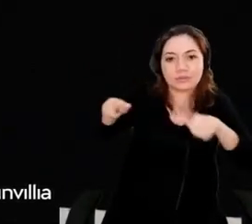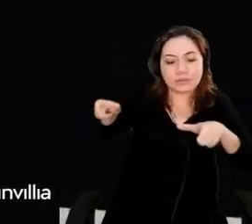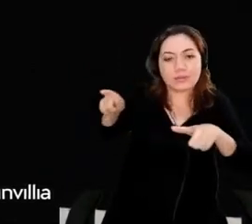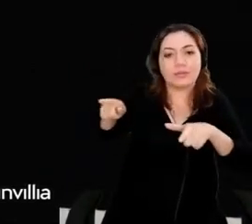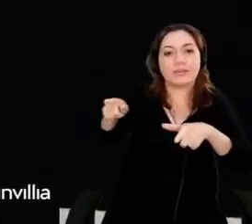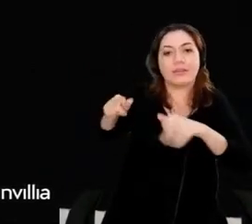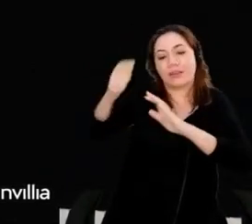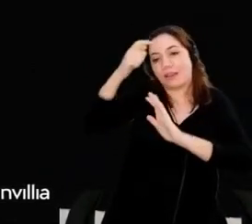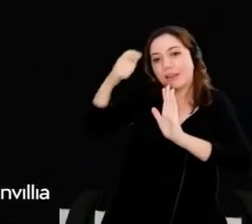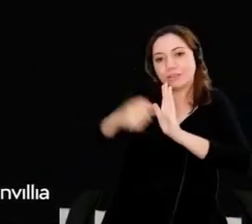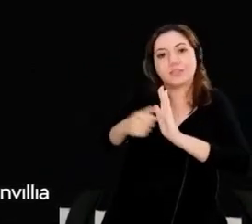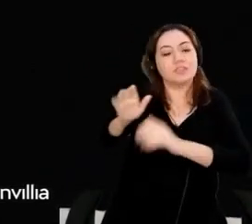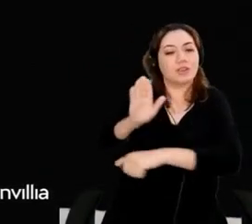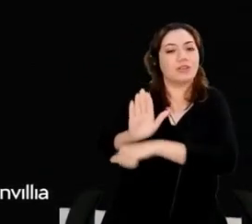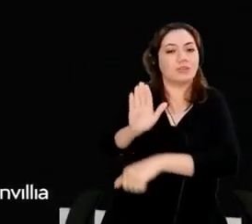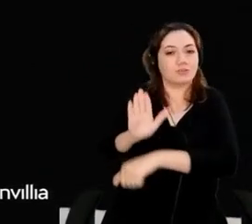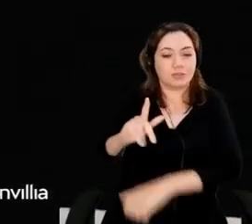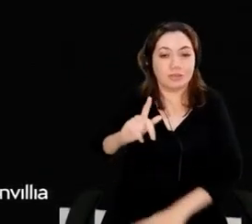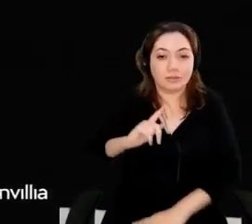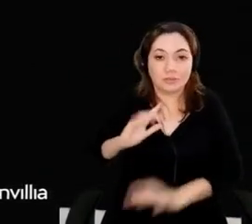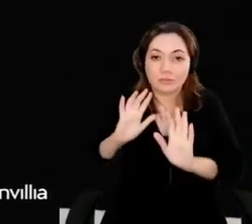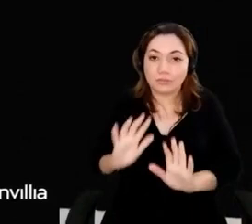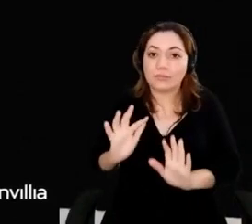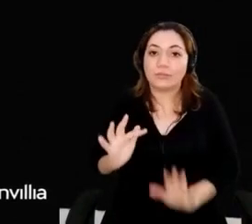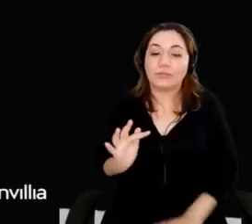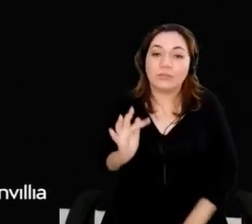But in that future, alignment is very important.